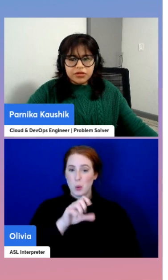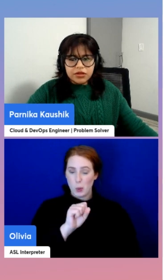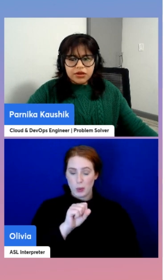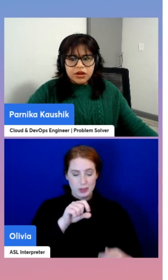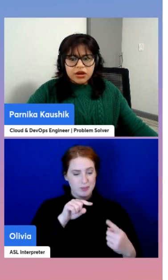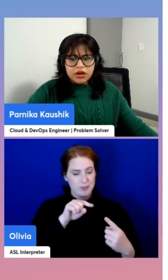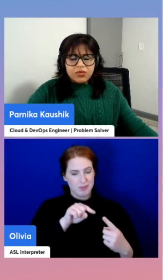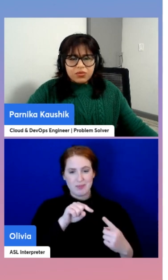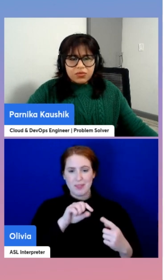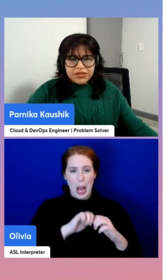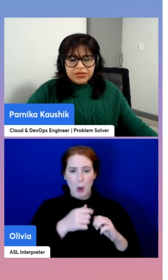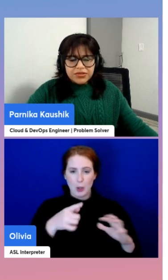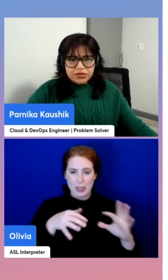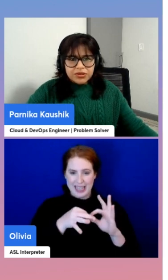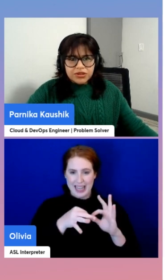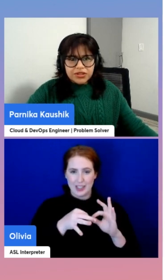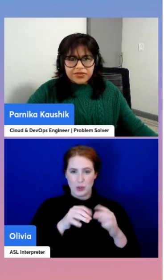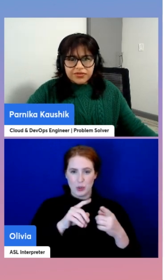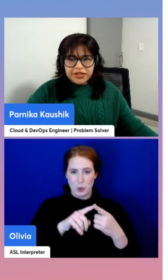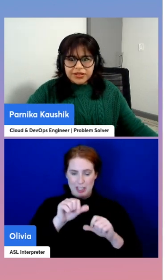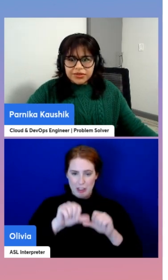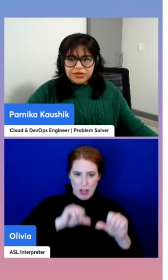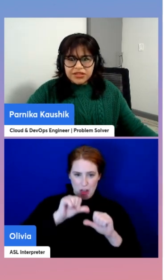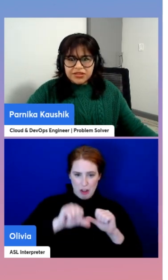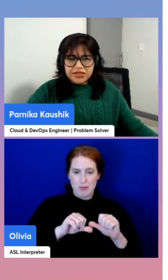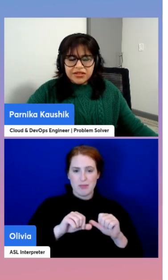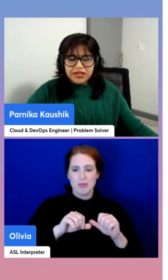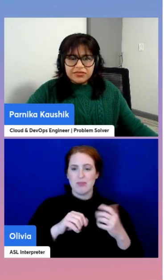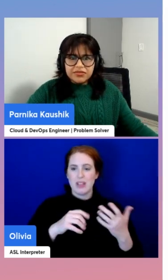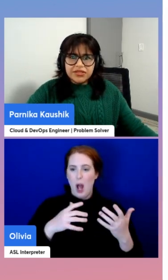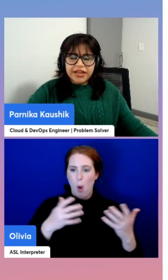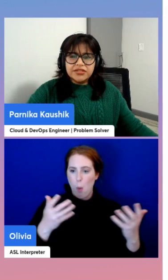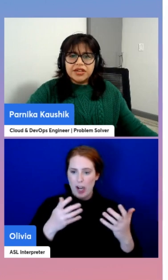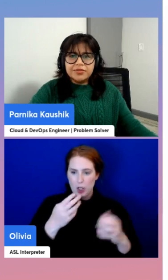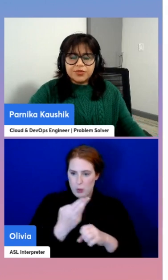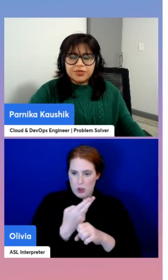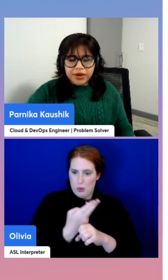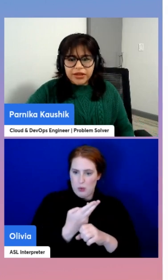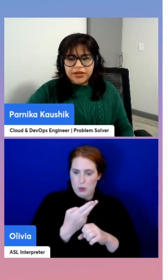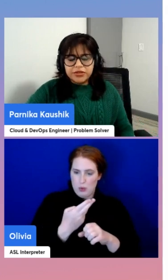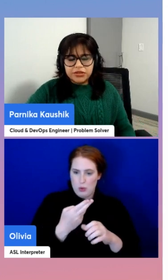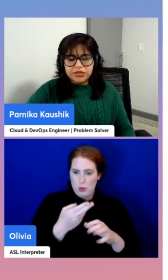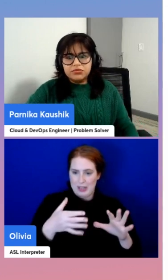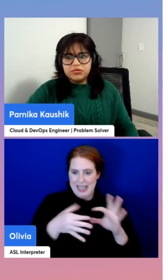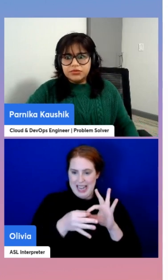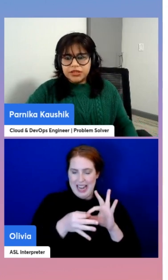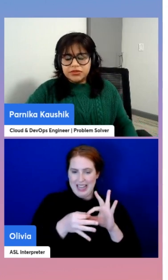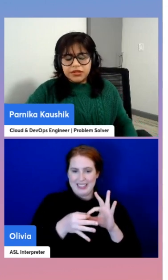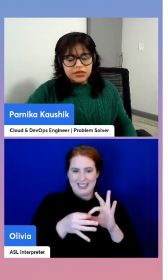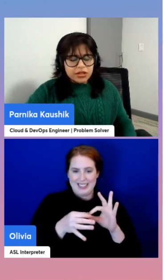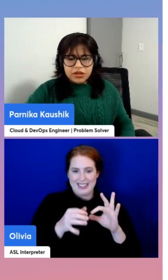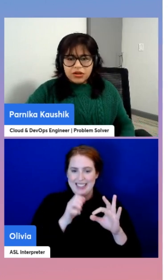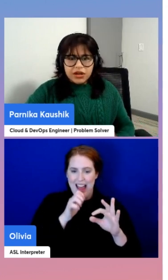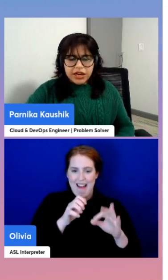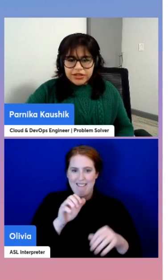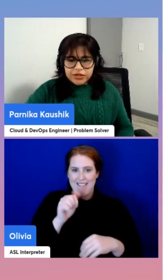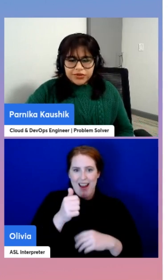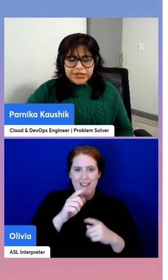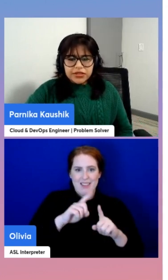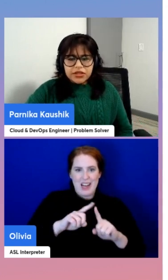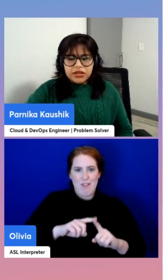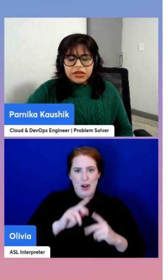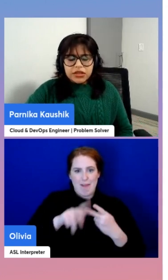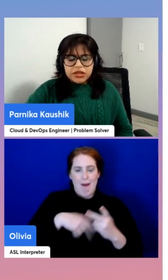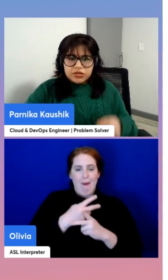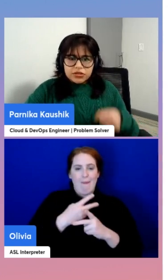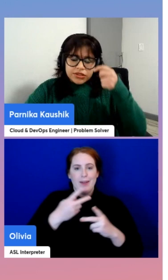to one another? What do you use to connect them? That isn't like 10 types of programming languages written in all kinds